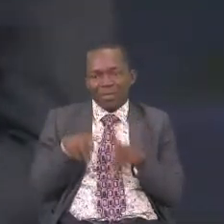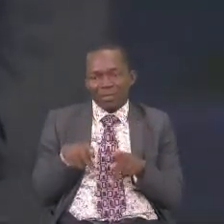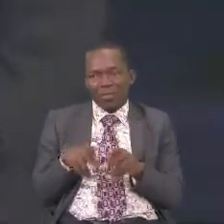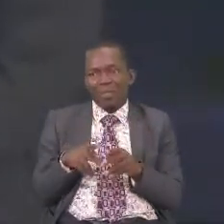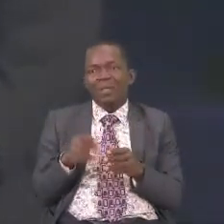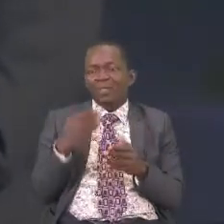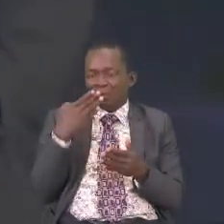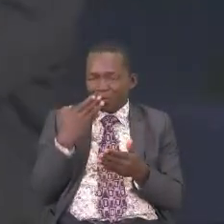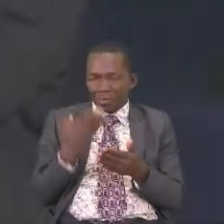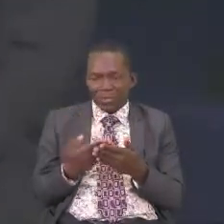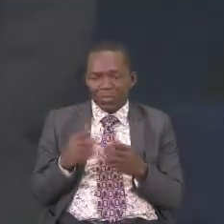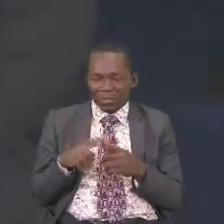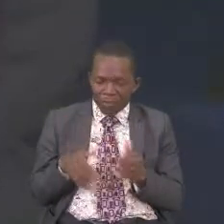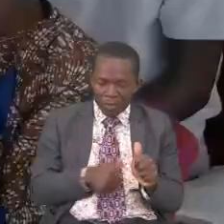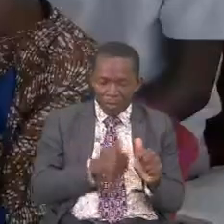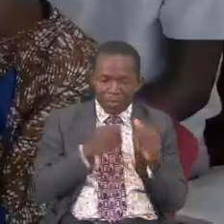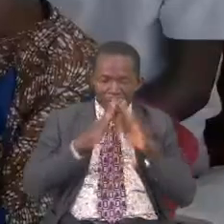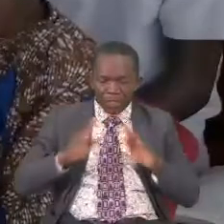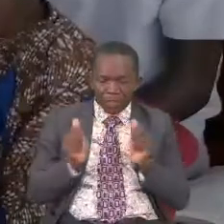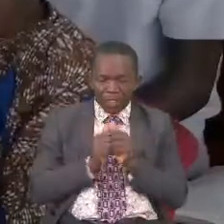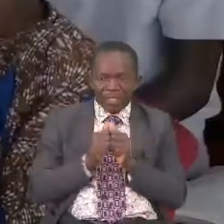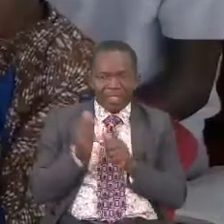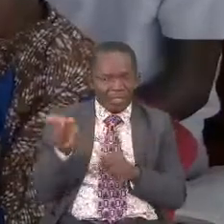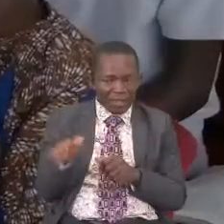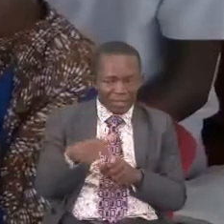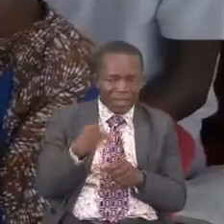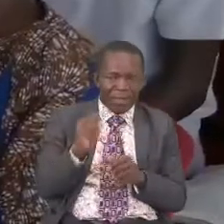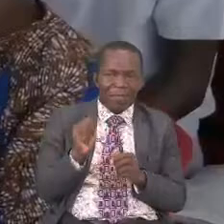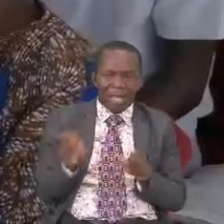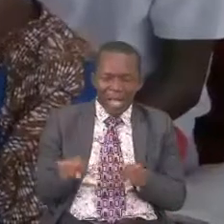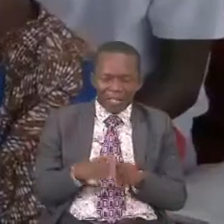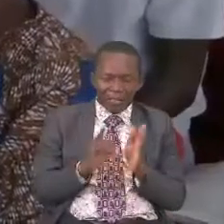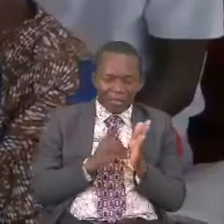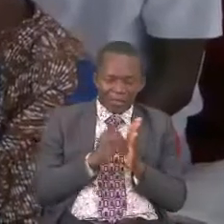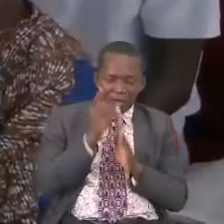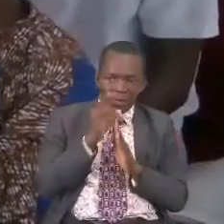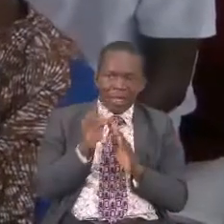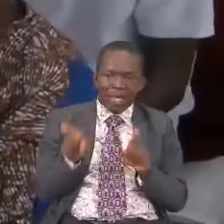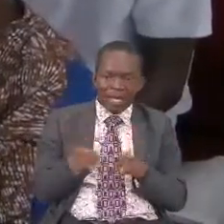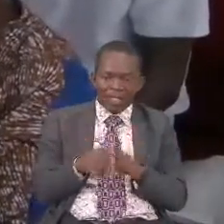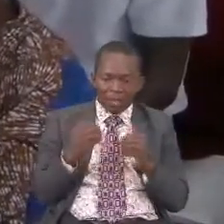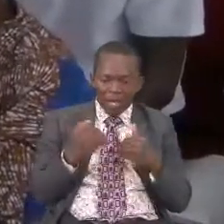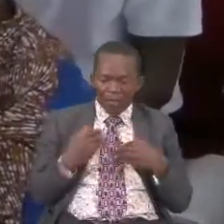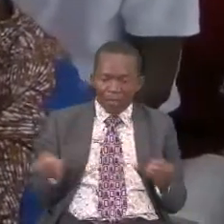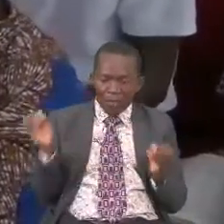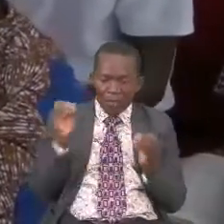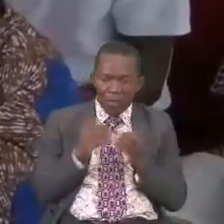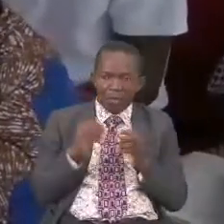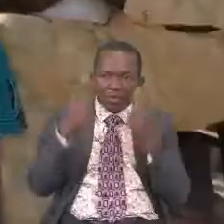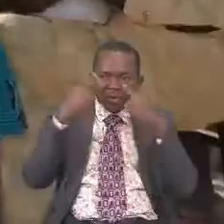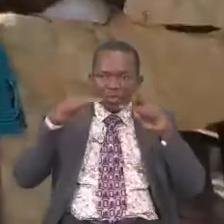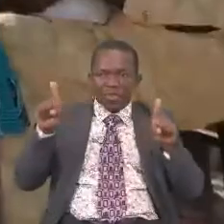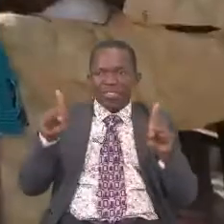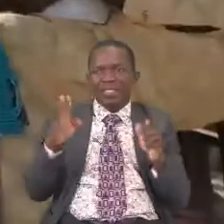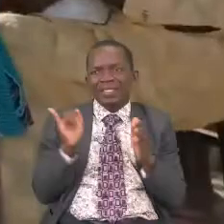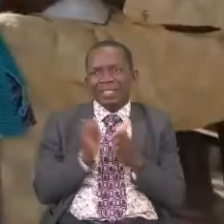with them. Do you know that as you are developing, as you are growing, as you are having more success, there are people that